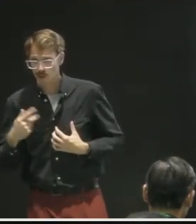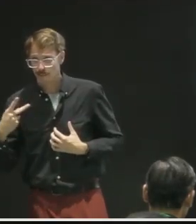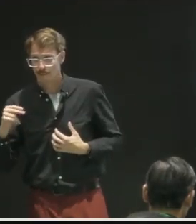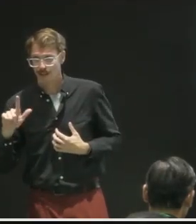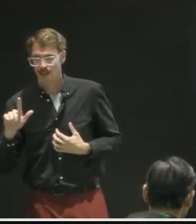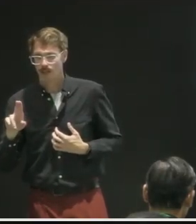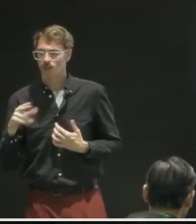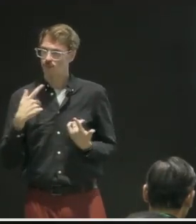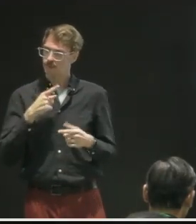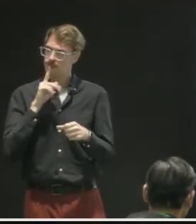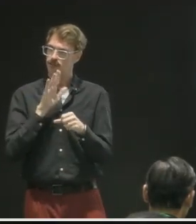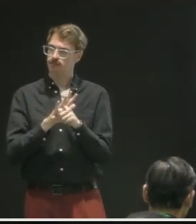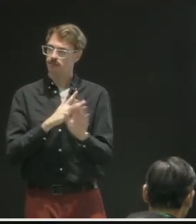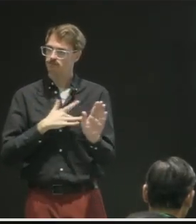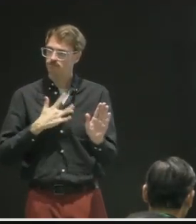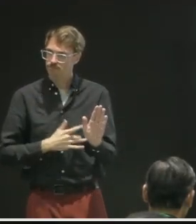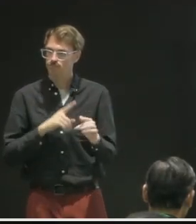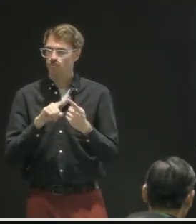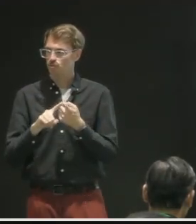our children that's